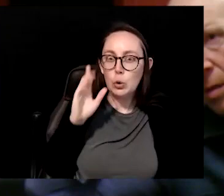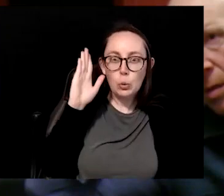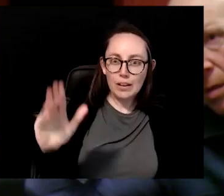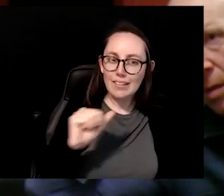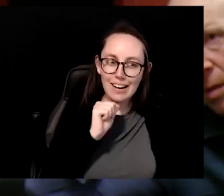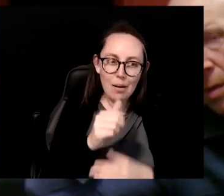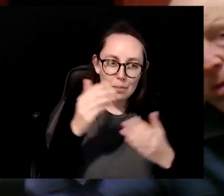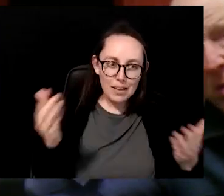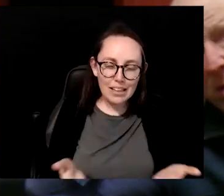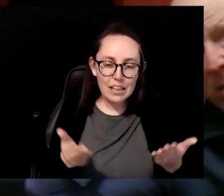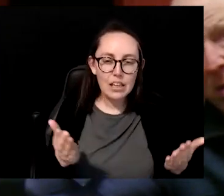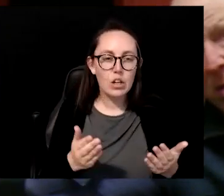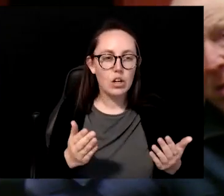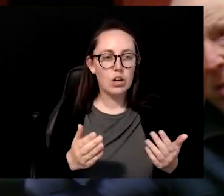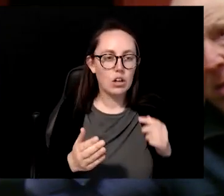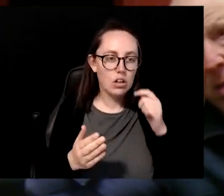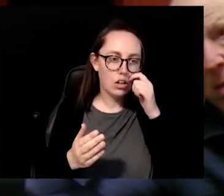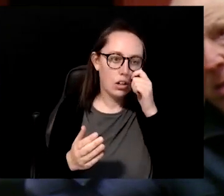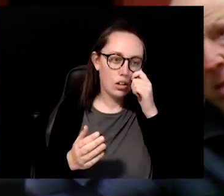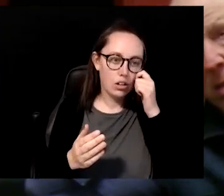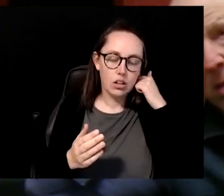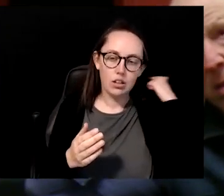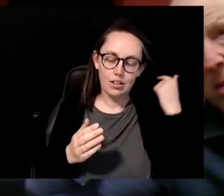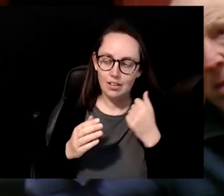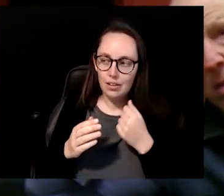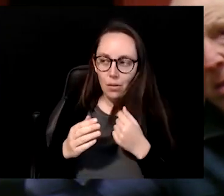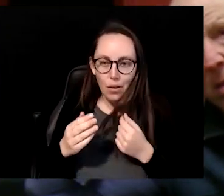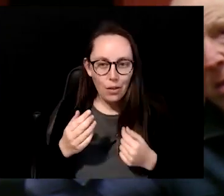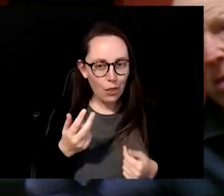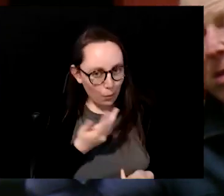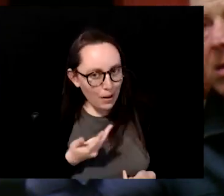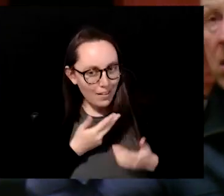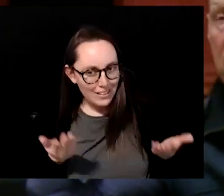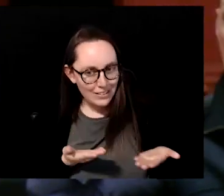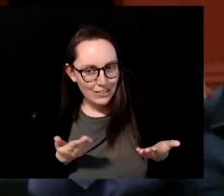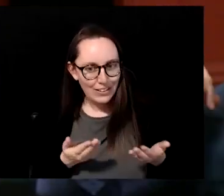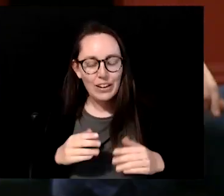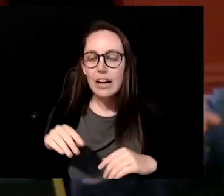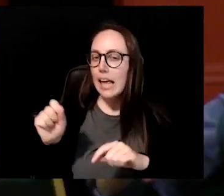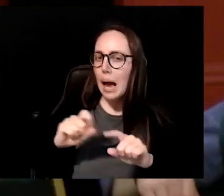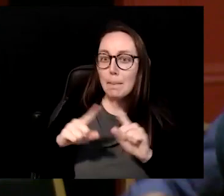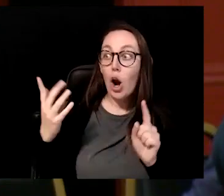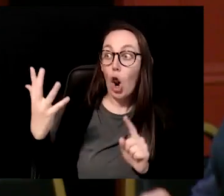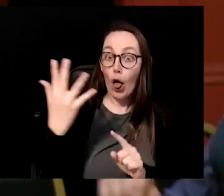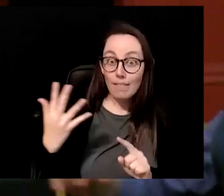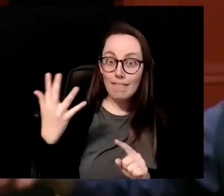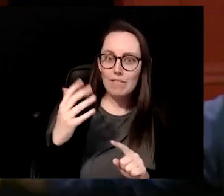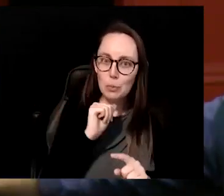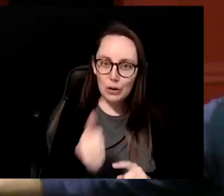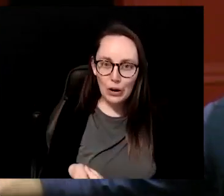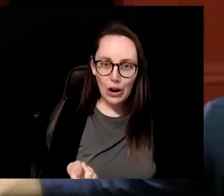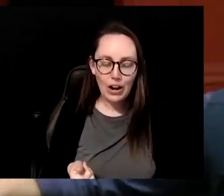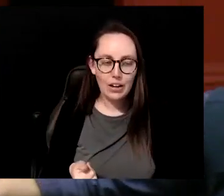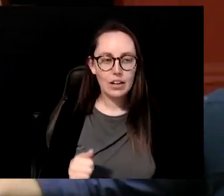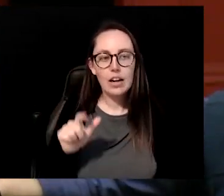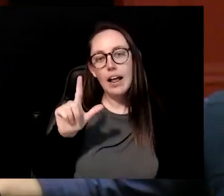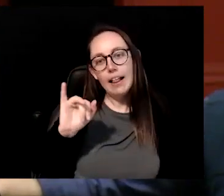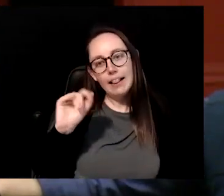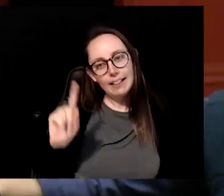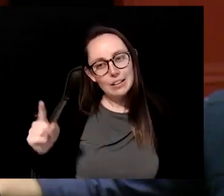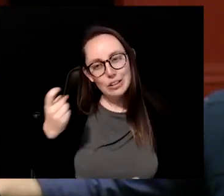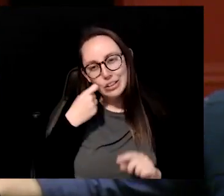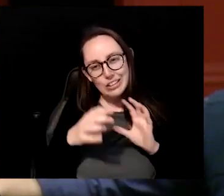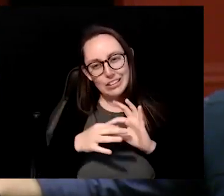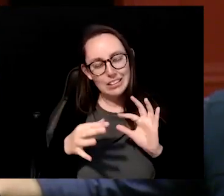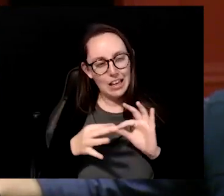no but but I'm saying all five of you aren't going to be here and I think the issue is and you know Liz just said what does it make a difference if we do it now or